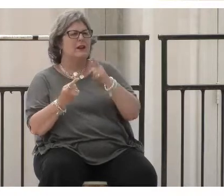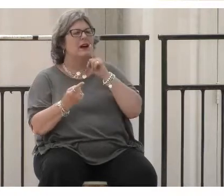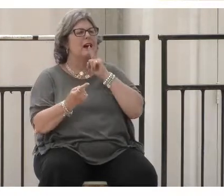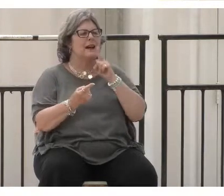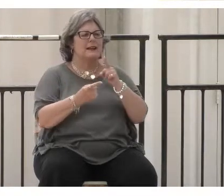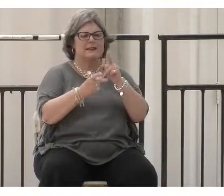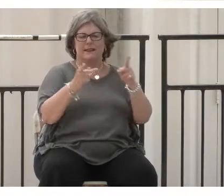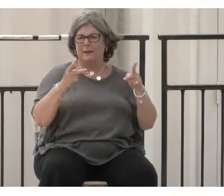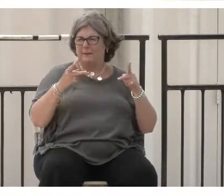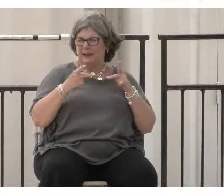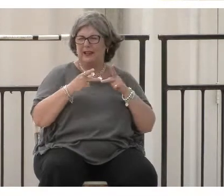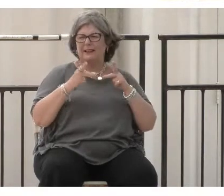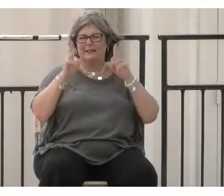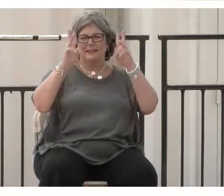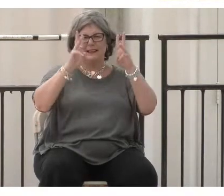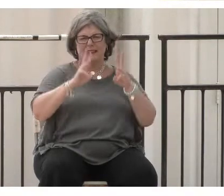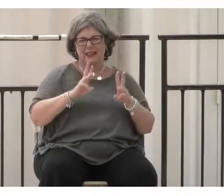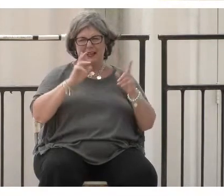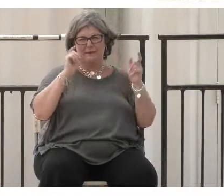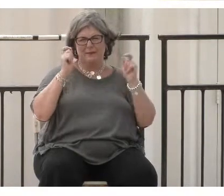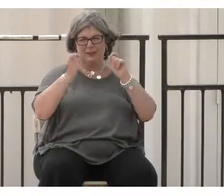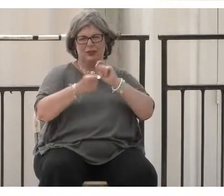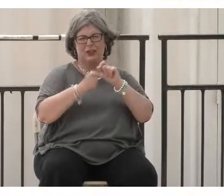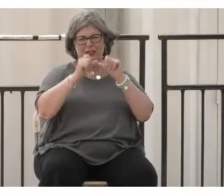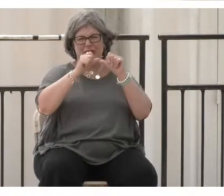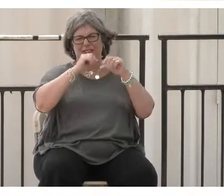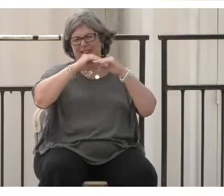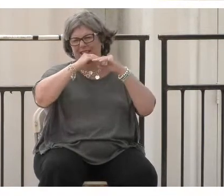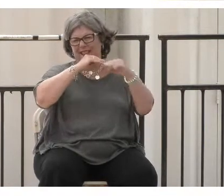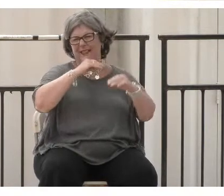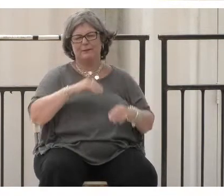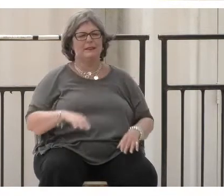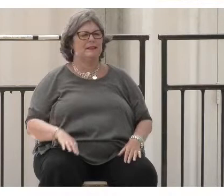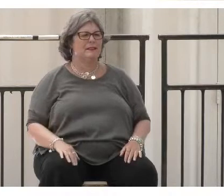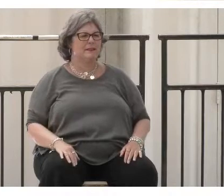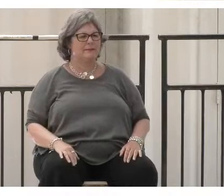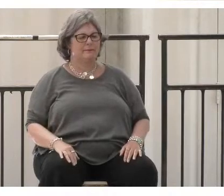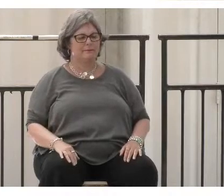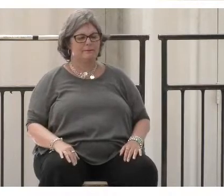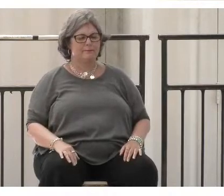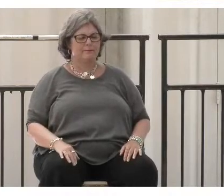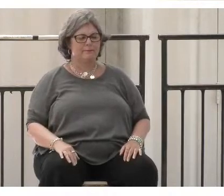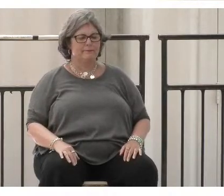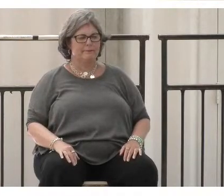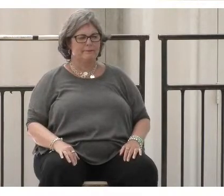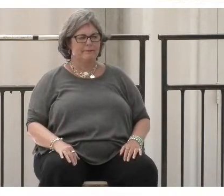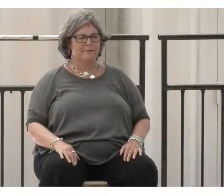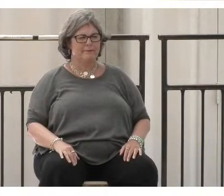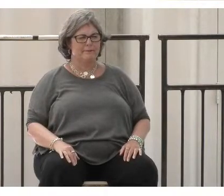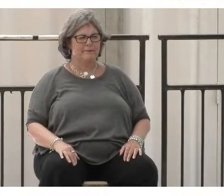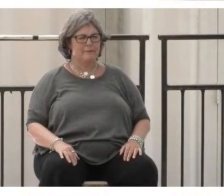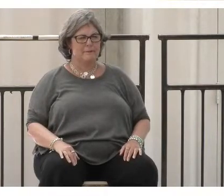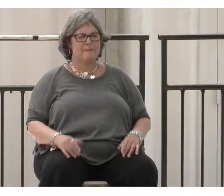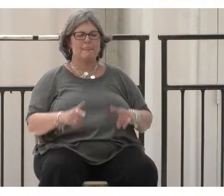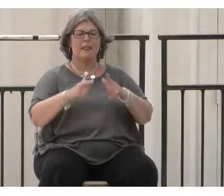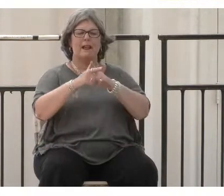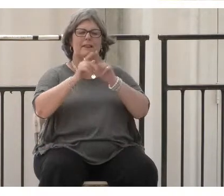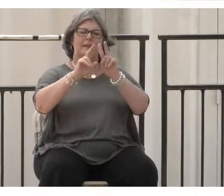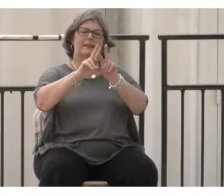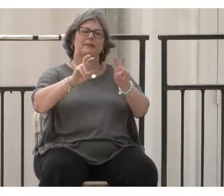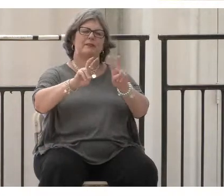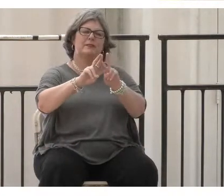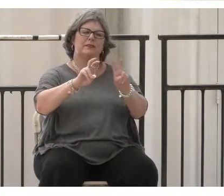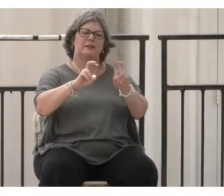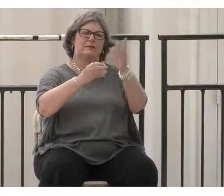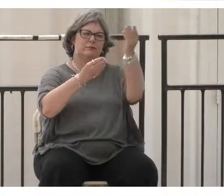role in climate change and in sustainability. The IPCC report, the sixth assessment report, is telling us